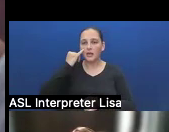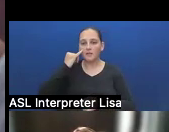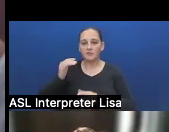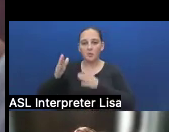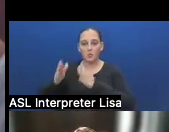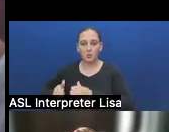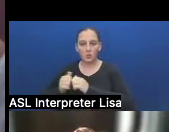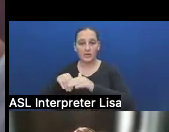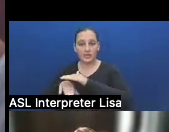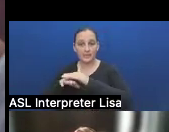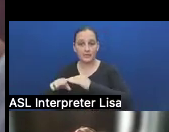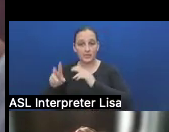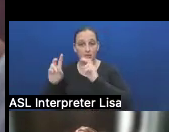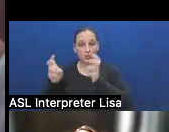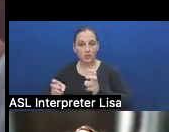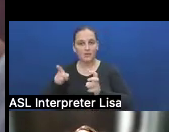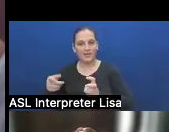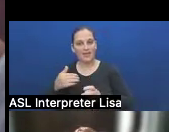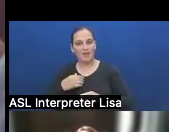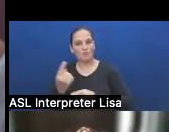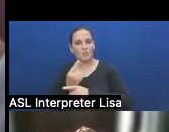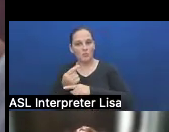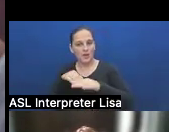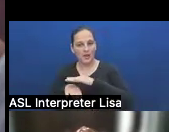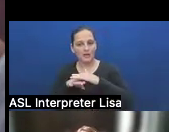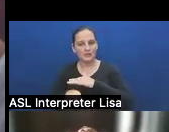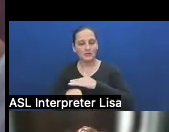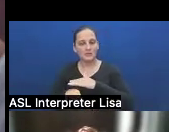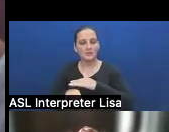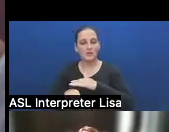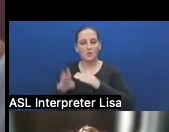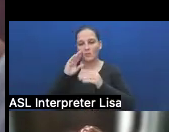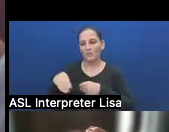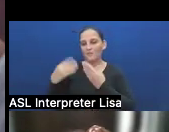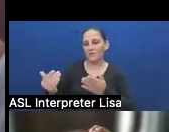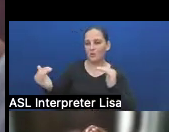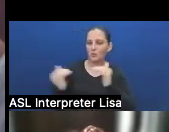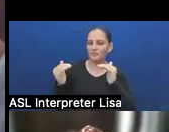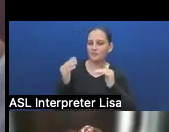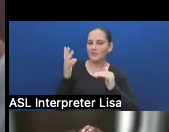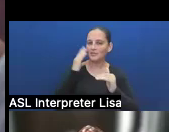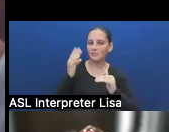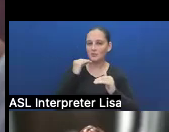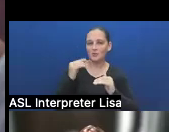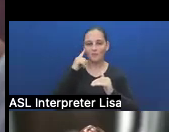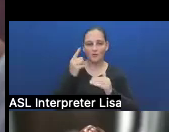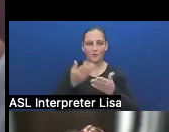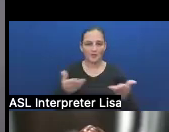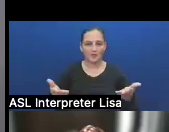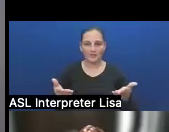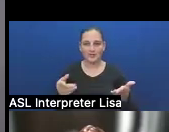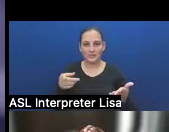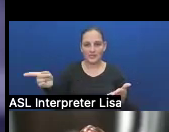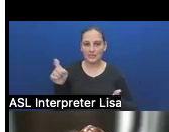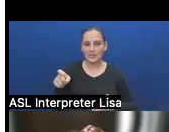accessibility issue has the proper access, and that they're provided a equivalent experience for materials that are in need. So there was a